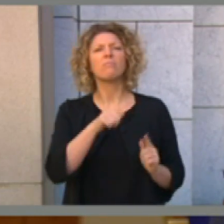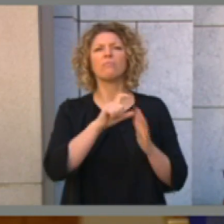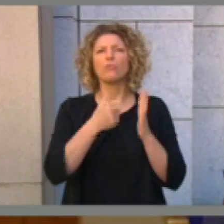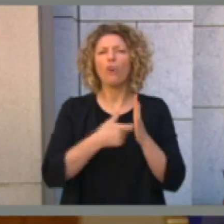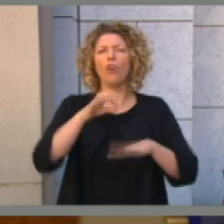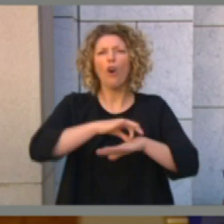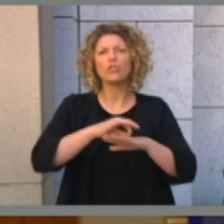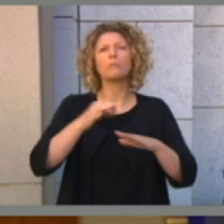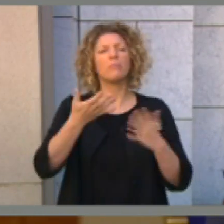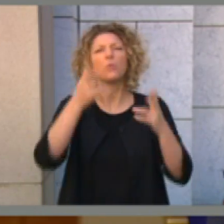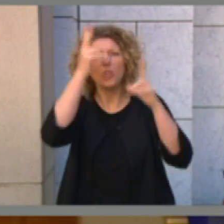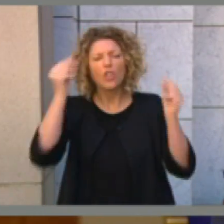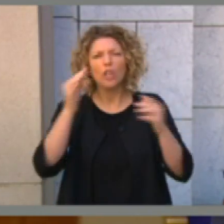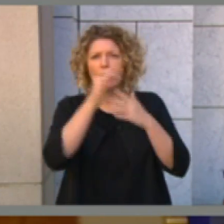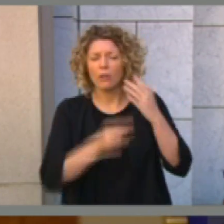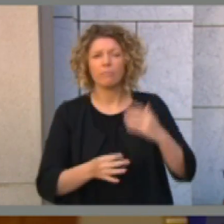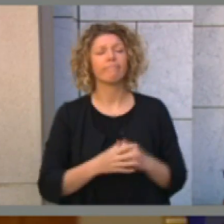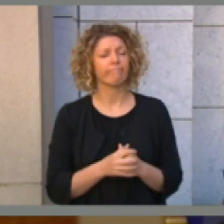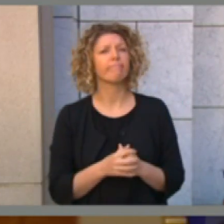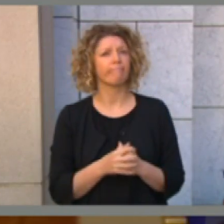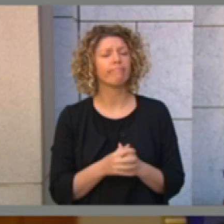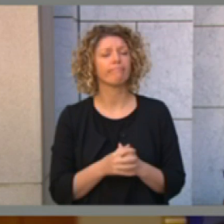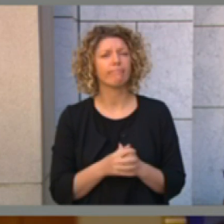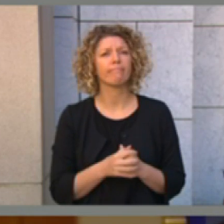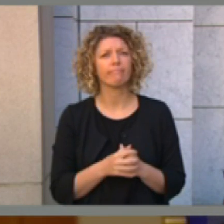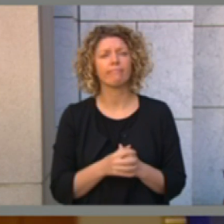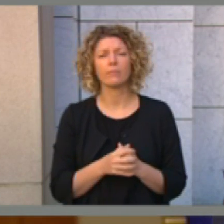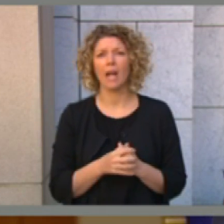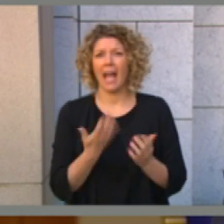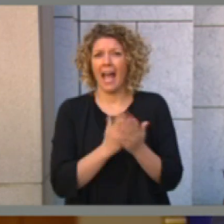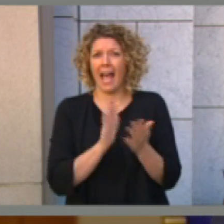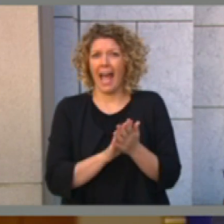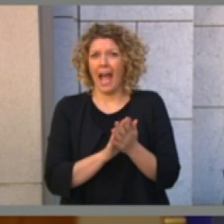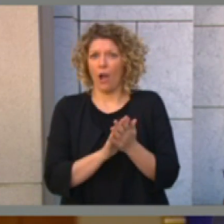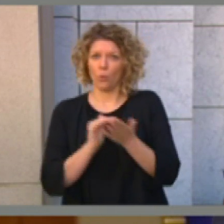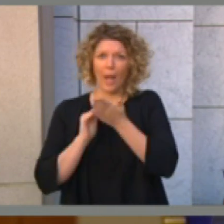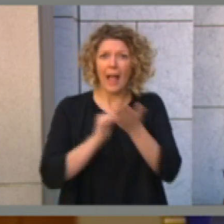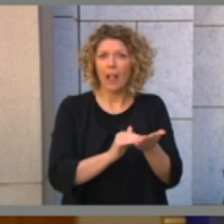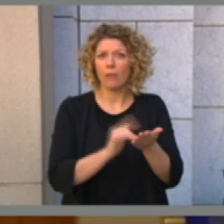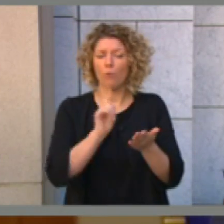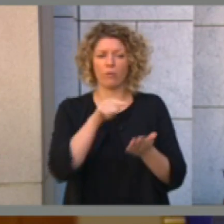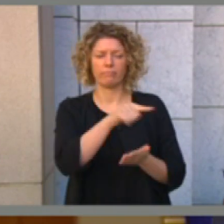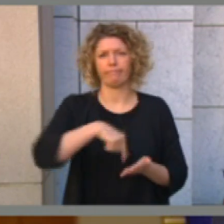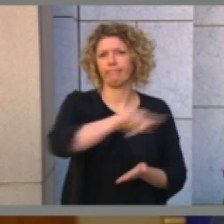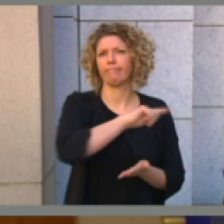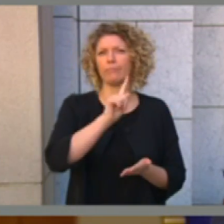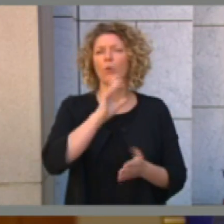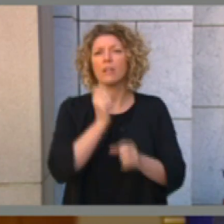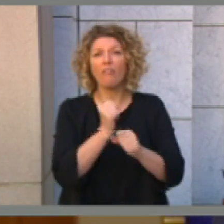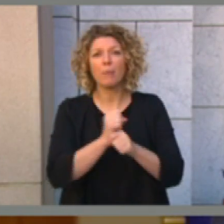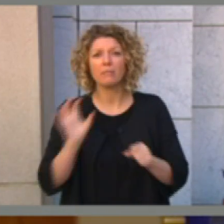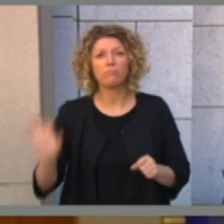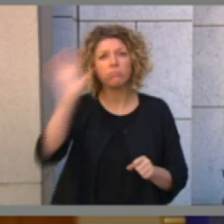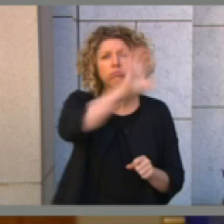comprehensive, and every resource that is necessary to support that health resource at a Commonwealth, a state and territory level is